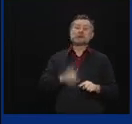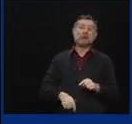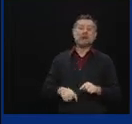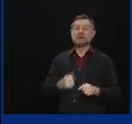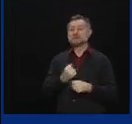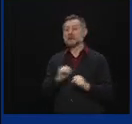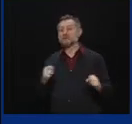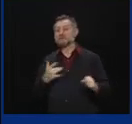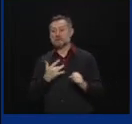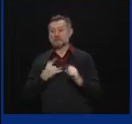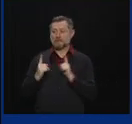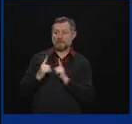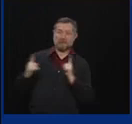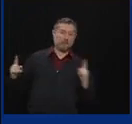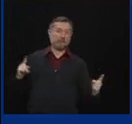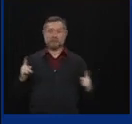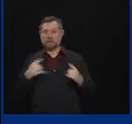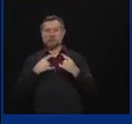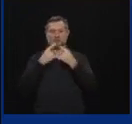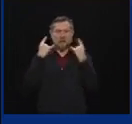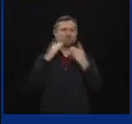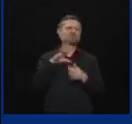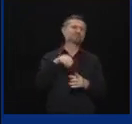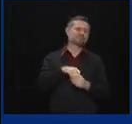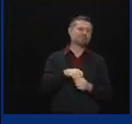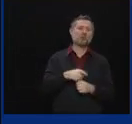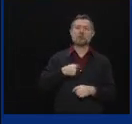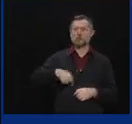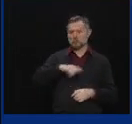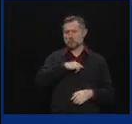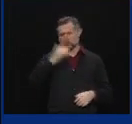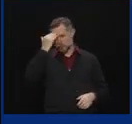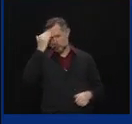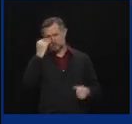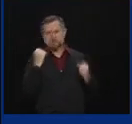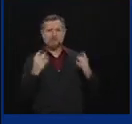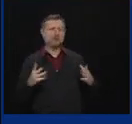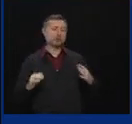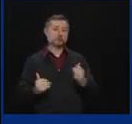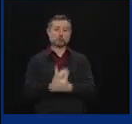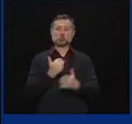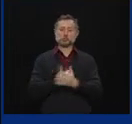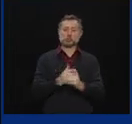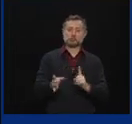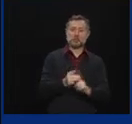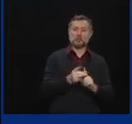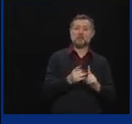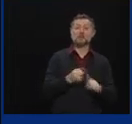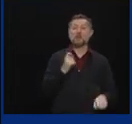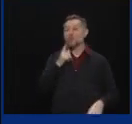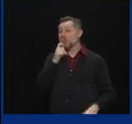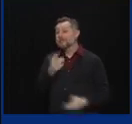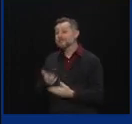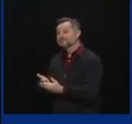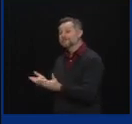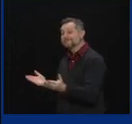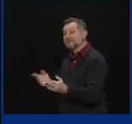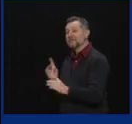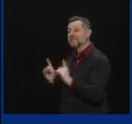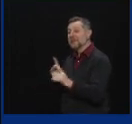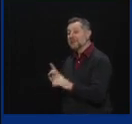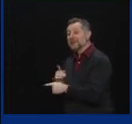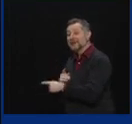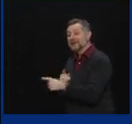distance, especially inside. We know that a lot of the new cases in Erie County are coming from individuals who are going